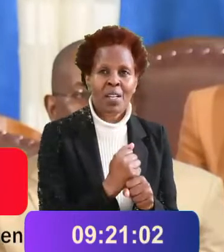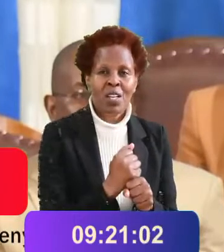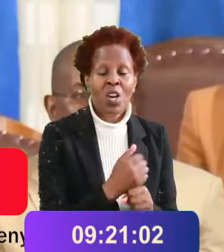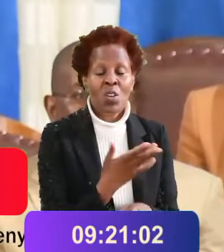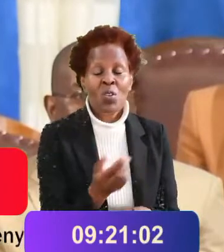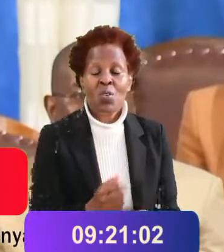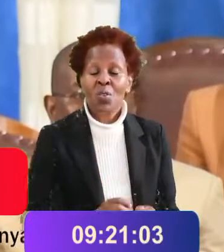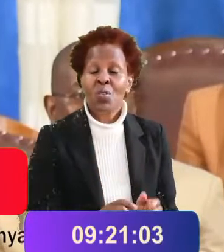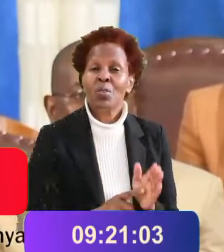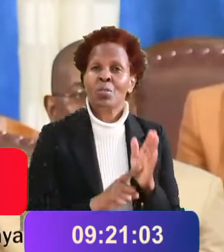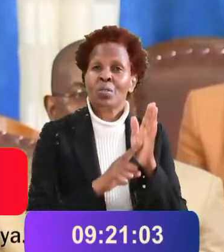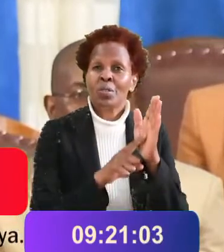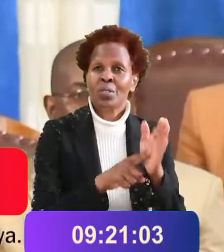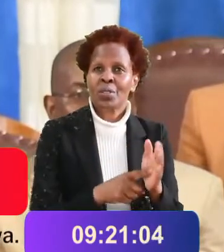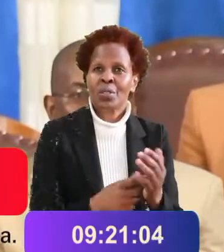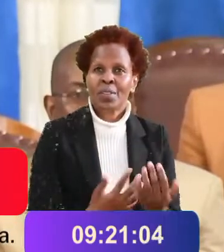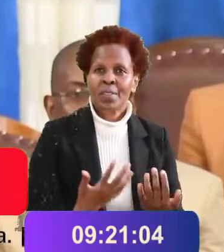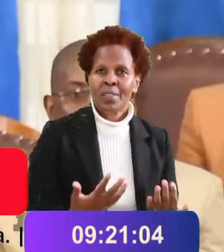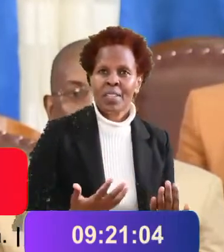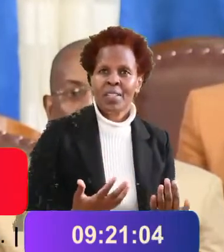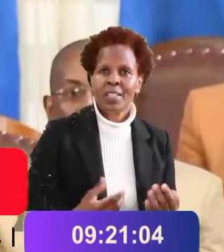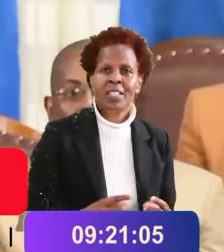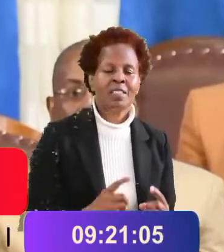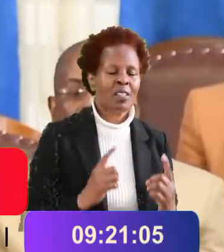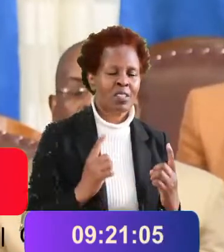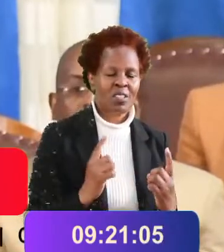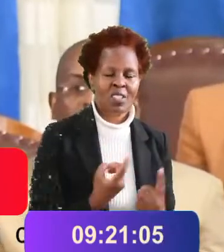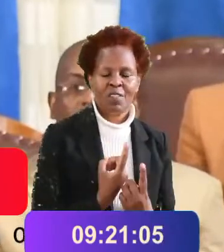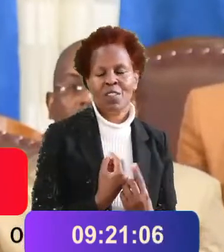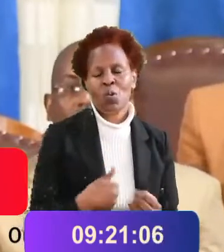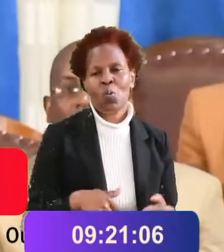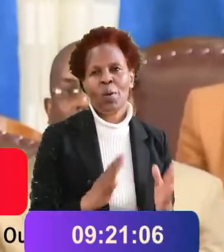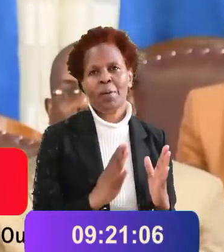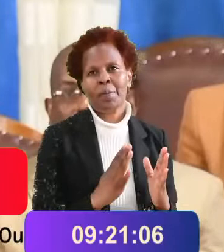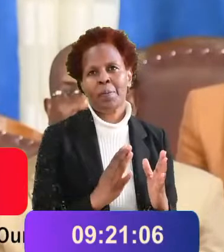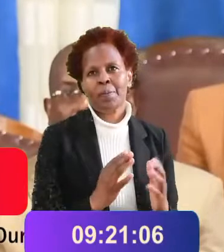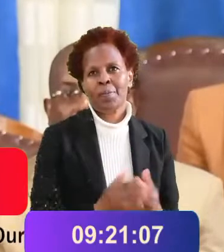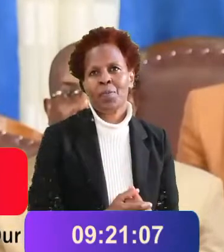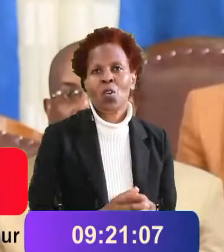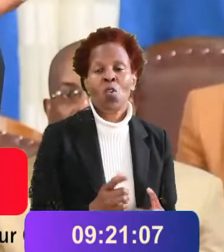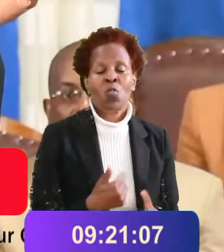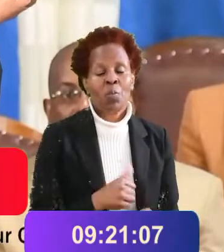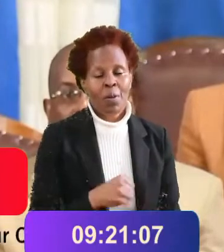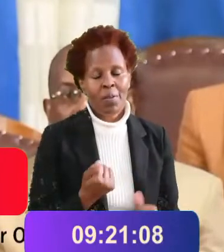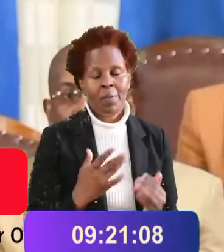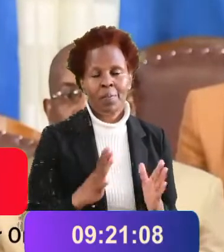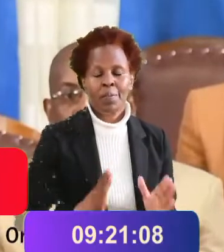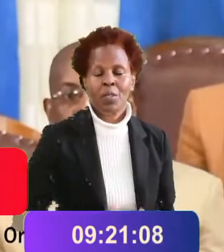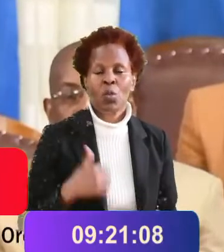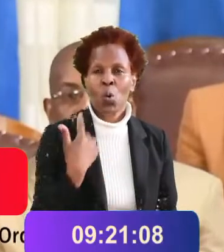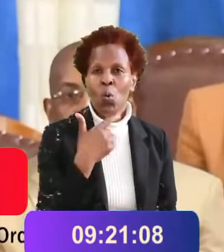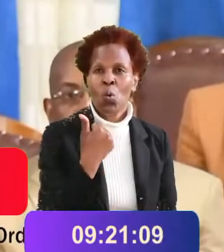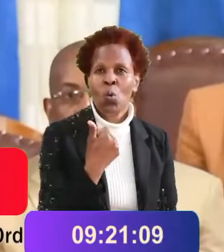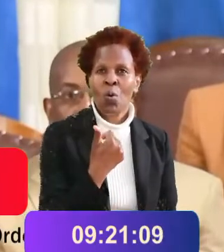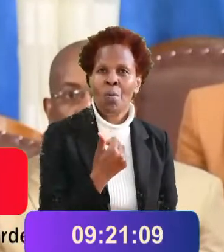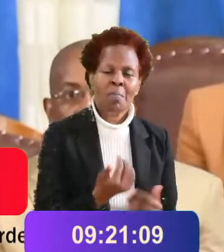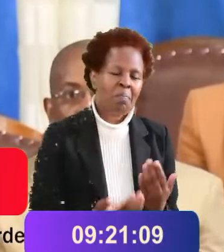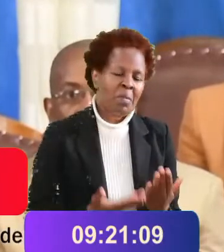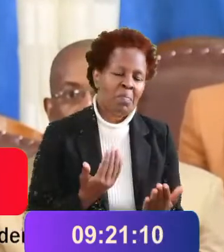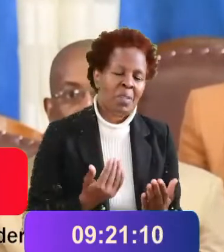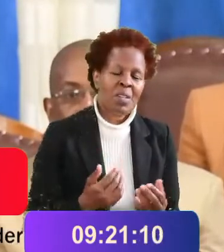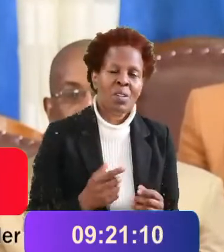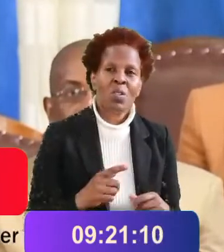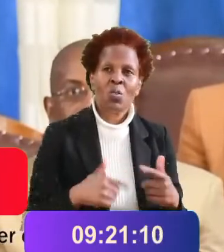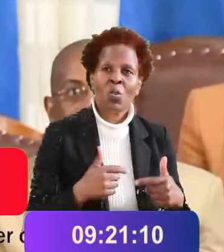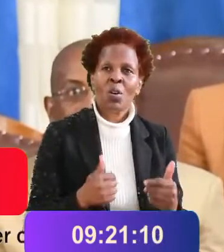interpret a circumstance in a very different way from the other person who you could be going through